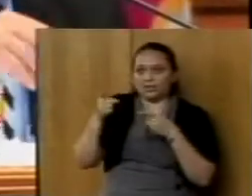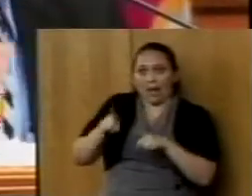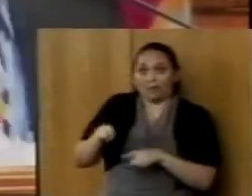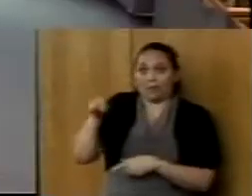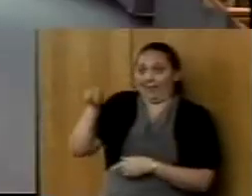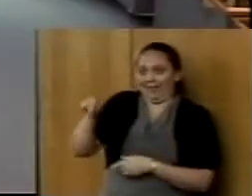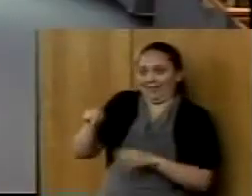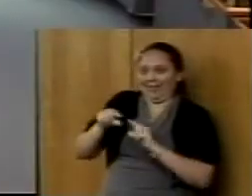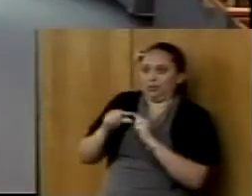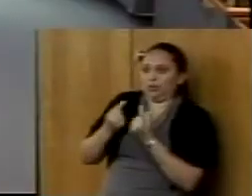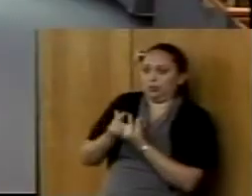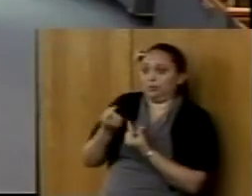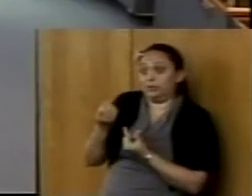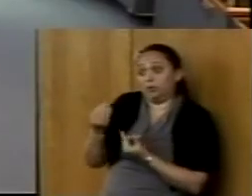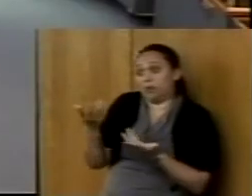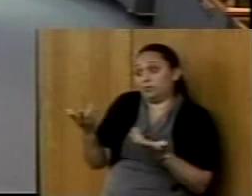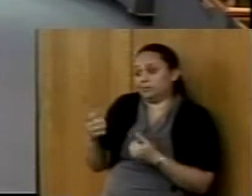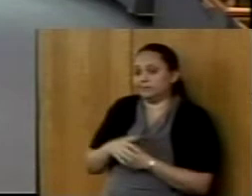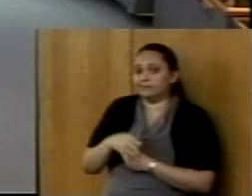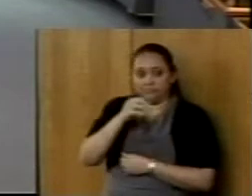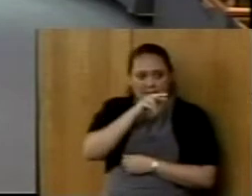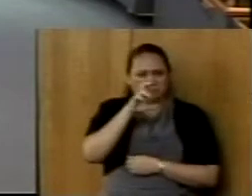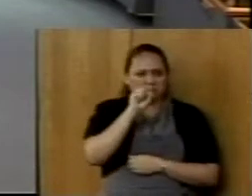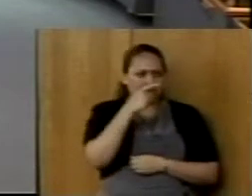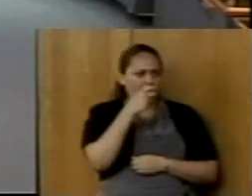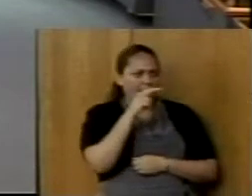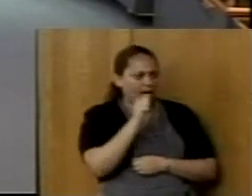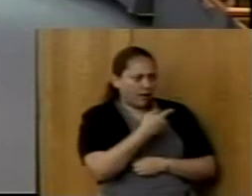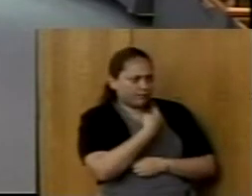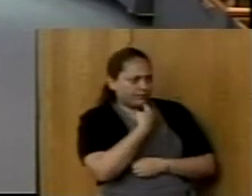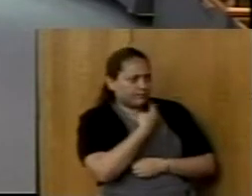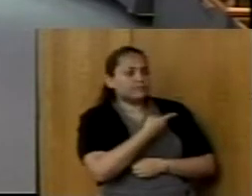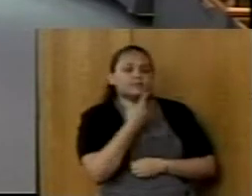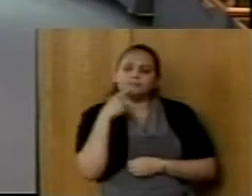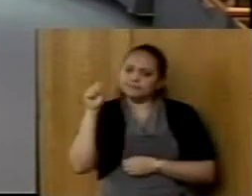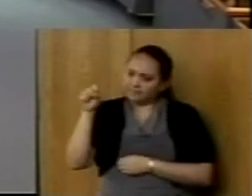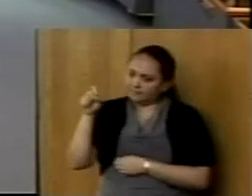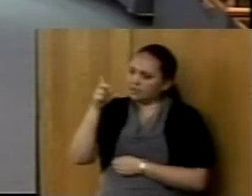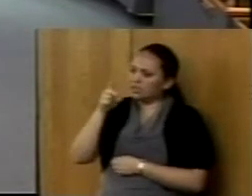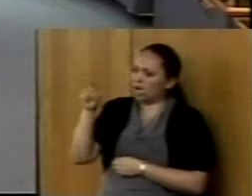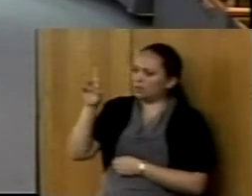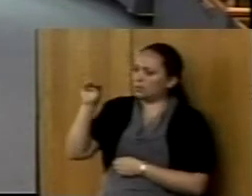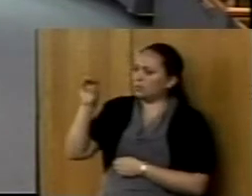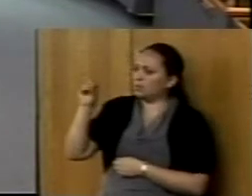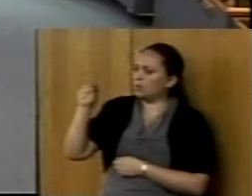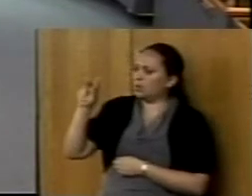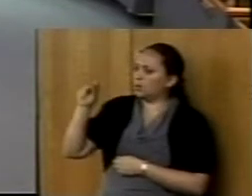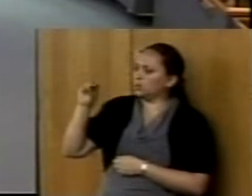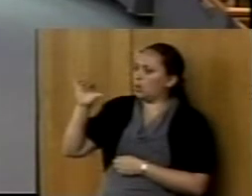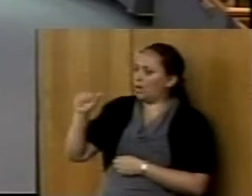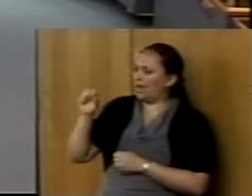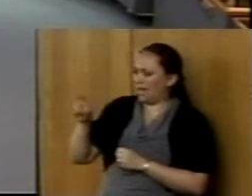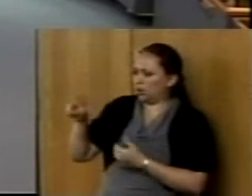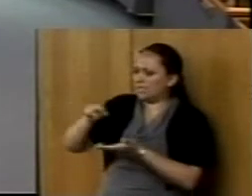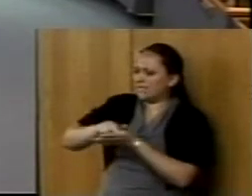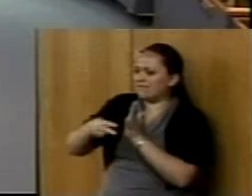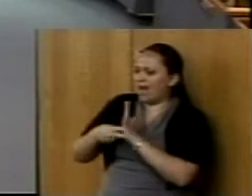So, Ms. Peña? Yes, Dr. Montoya, can you define the word